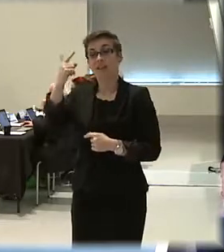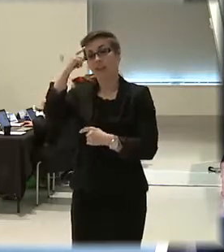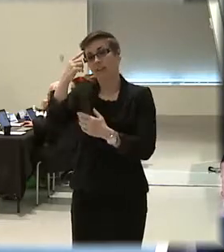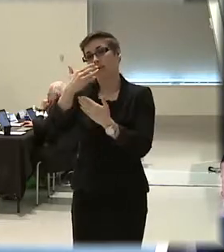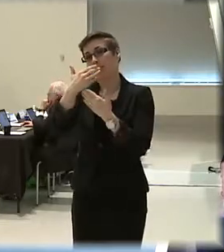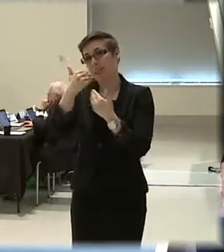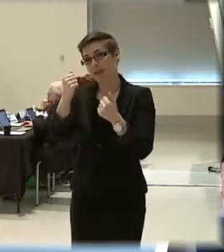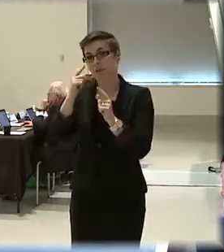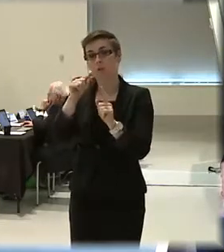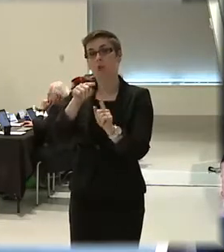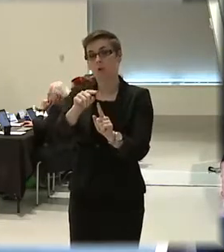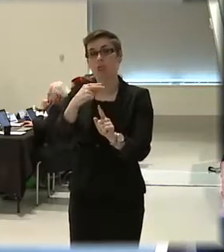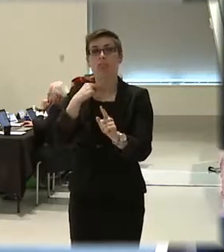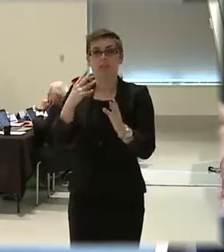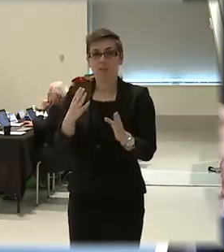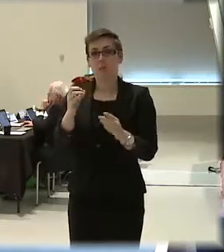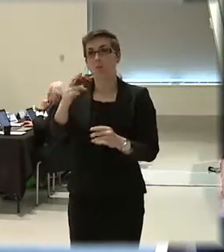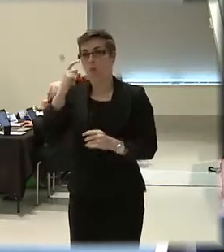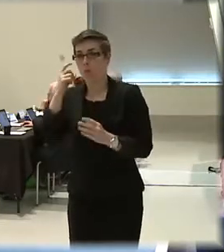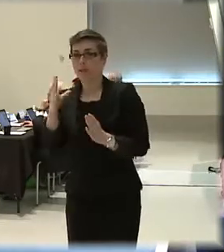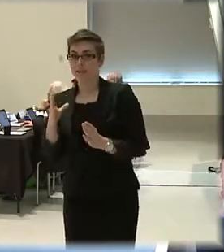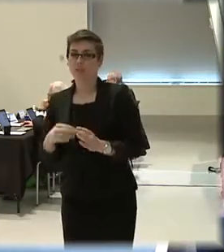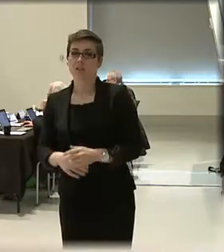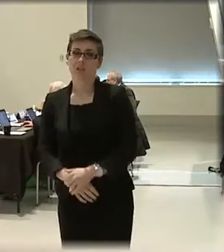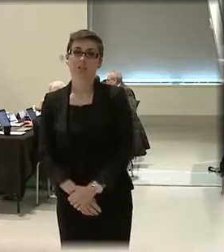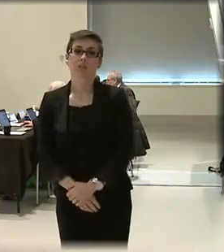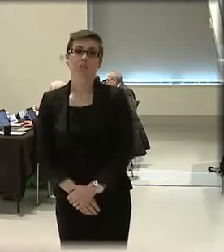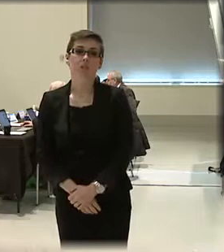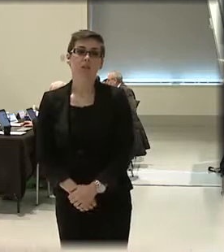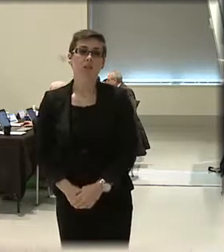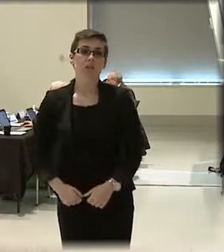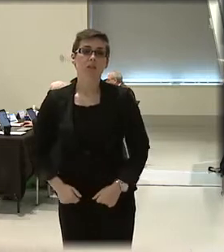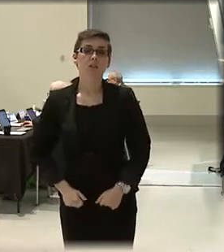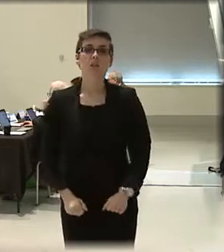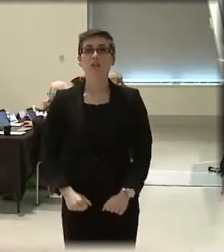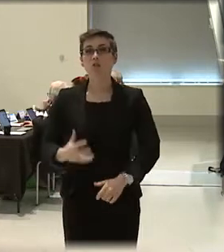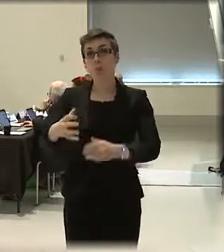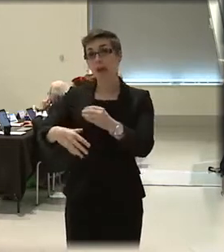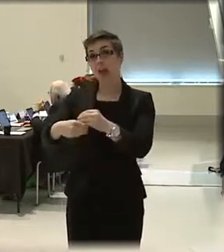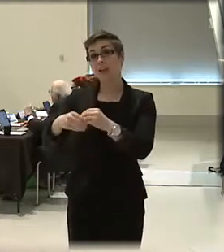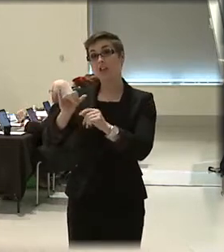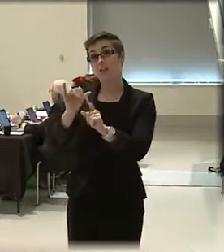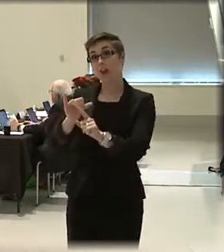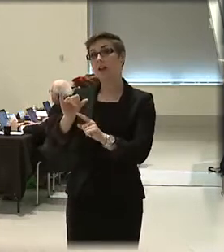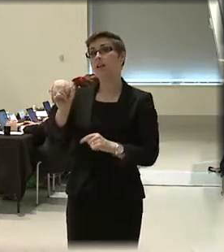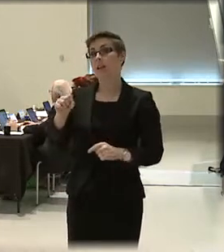a witness. Thank you. Ken, did you want to add to that? I did. Thank you so much.